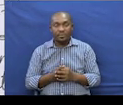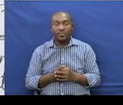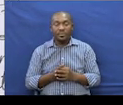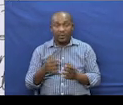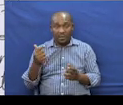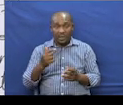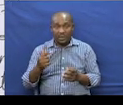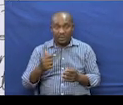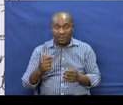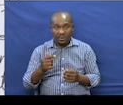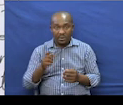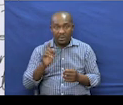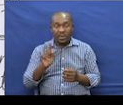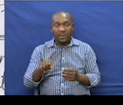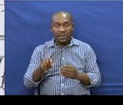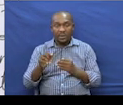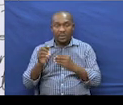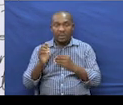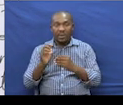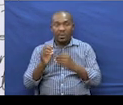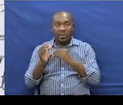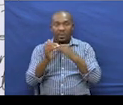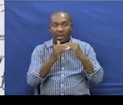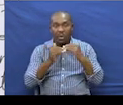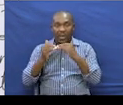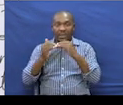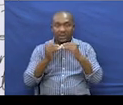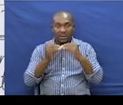is a democratic state.